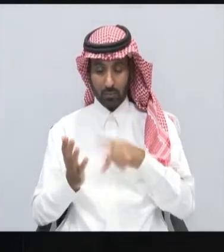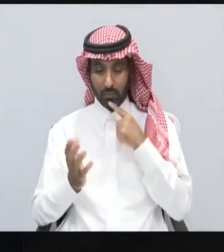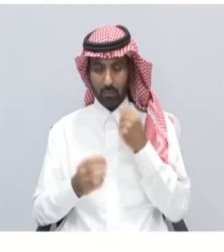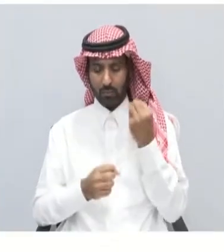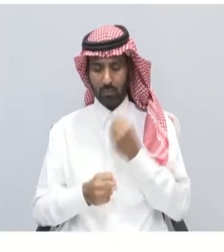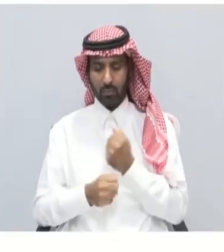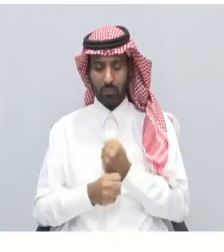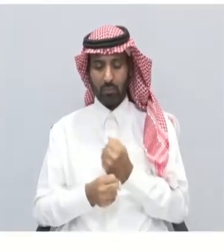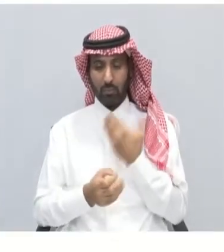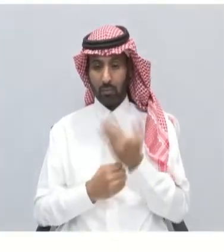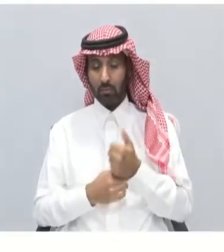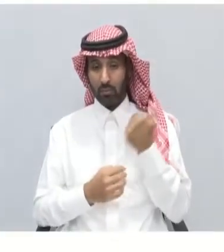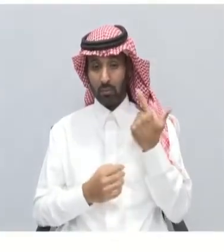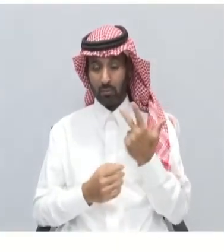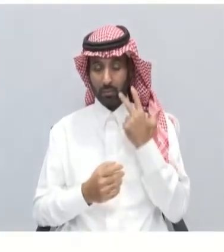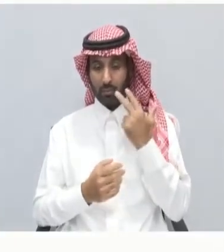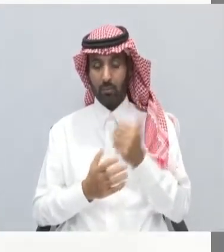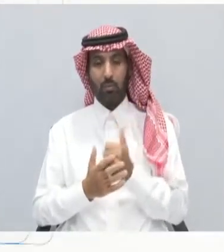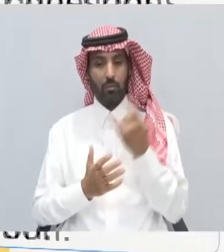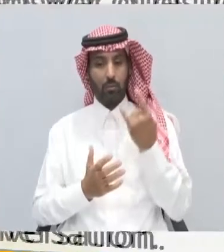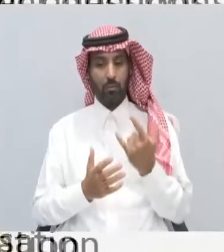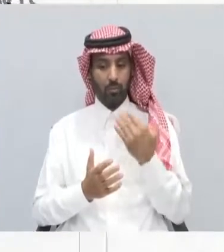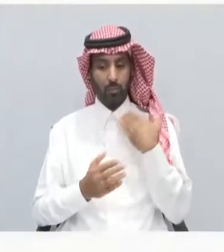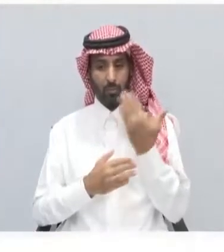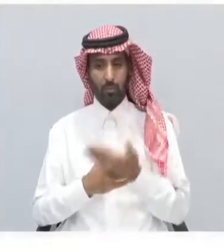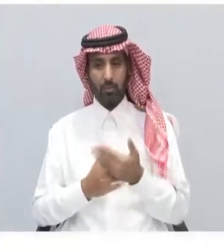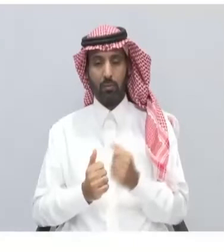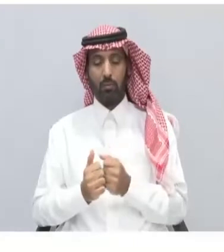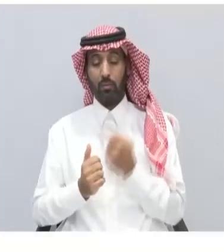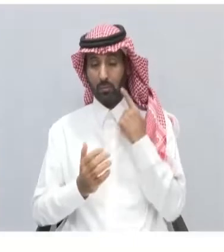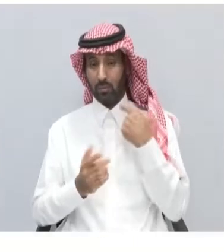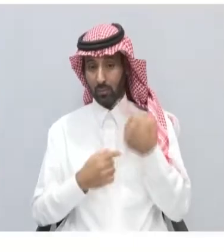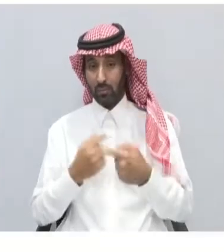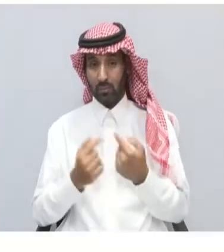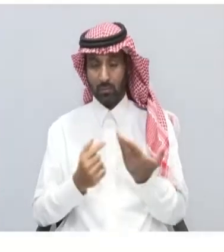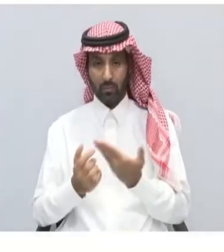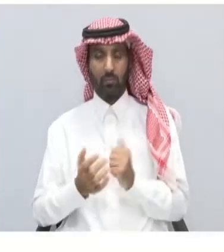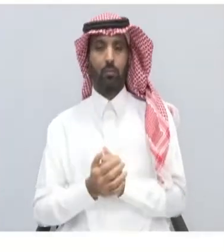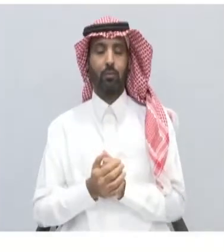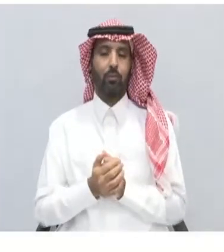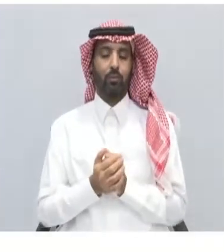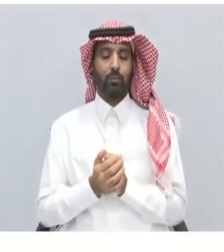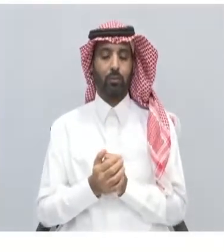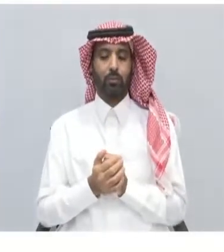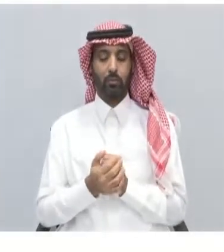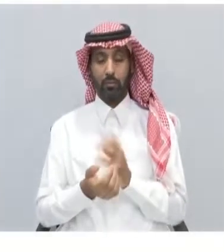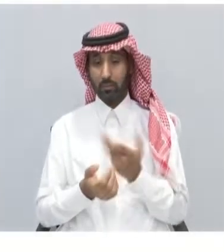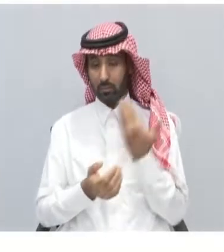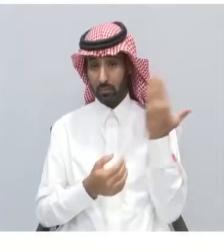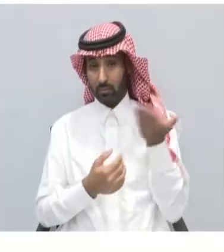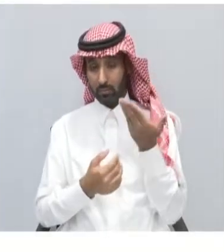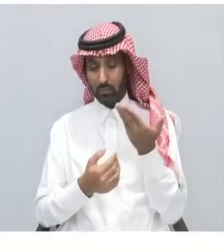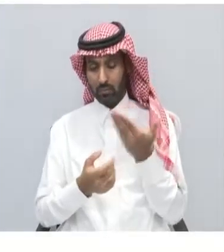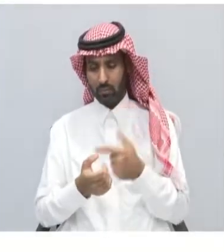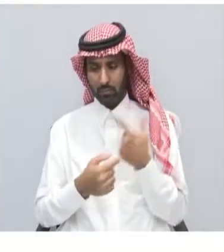project. Lesson 9 and 10. Before we start, let's recall what we covered in our previous lesson. In our